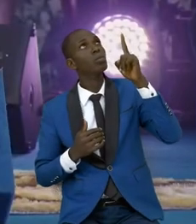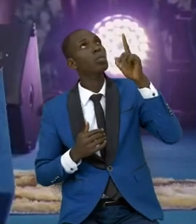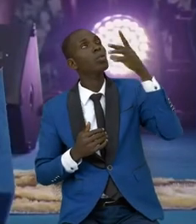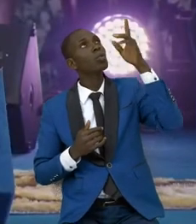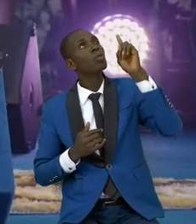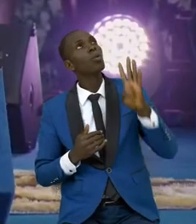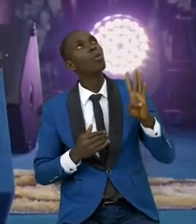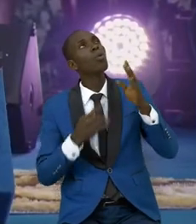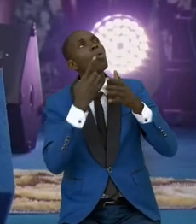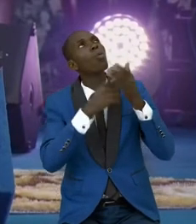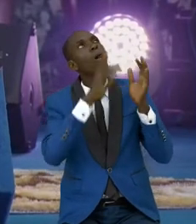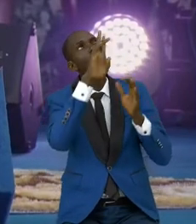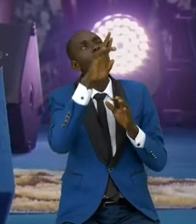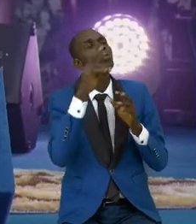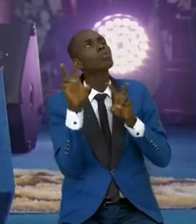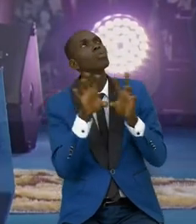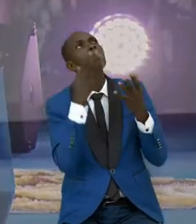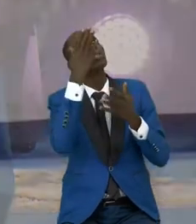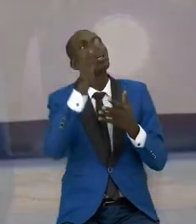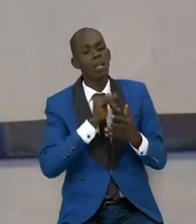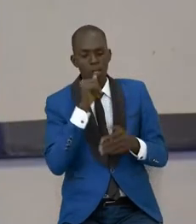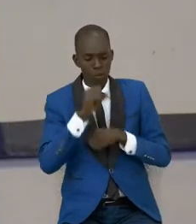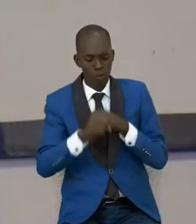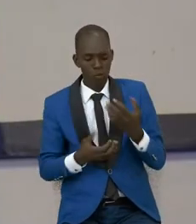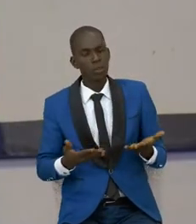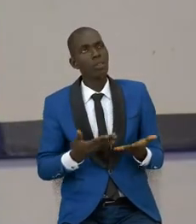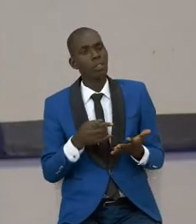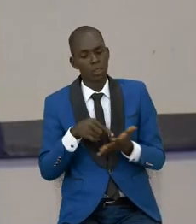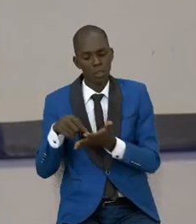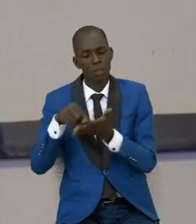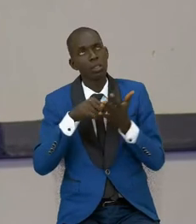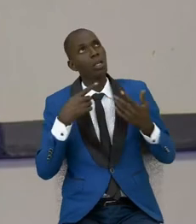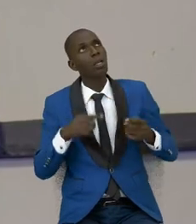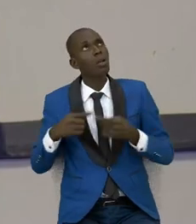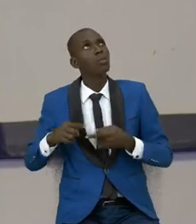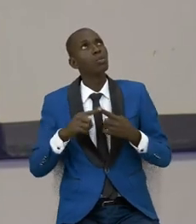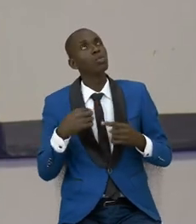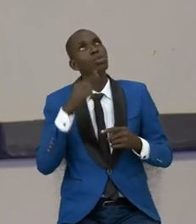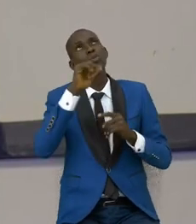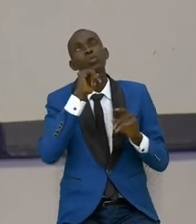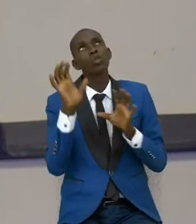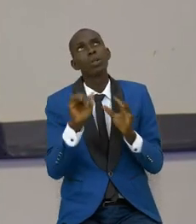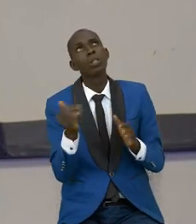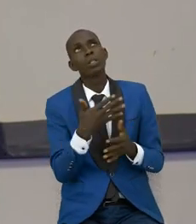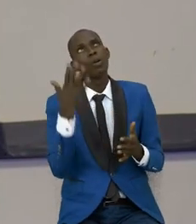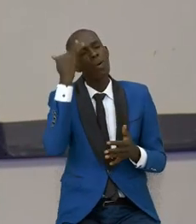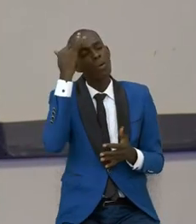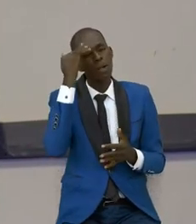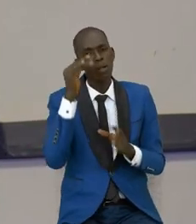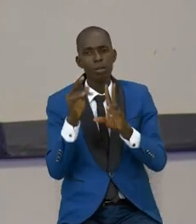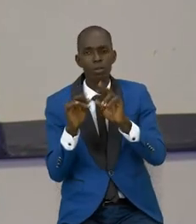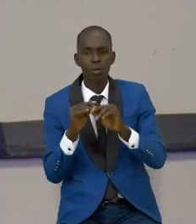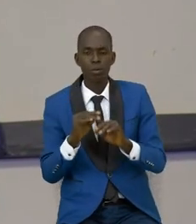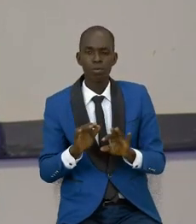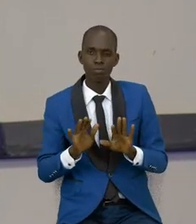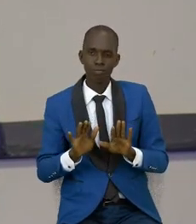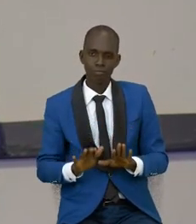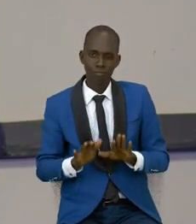looking at? I'm suffering here. This is happening. That's happening. And you've not done this. Hold on, hold on. Hallowed